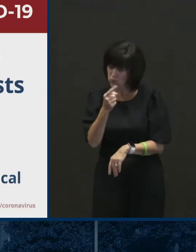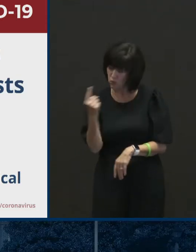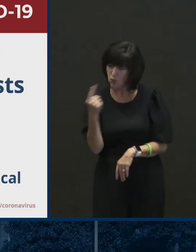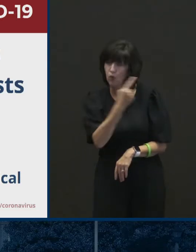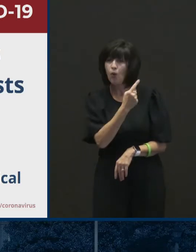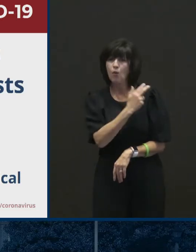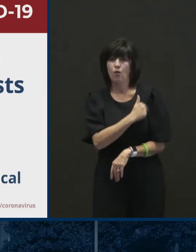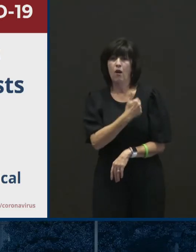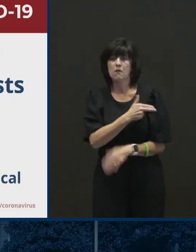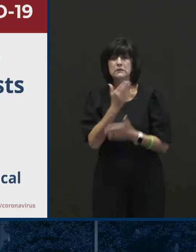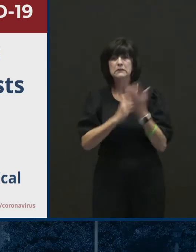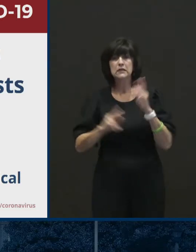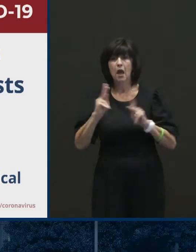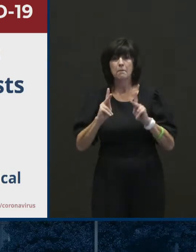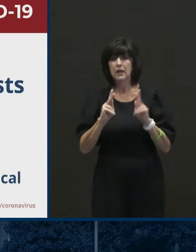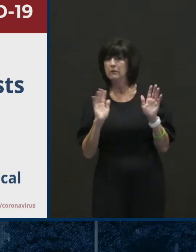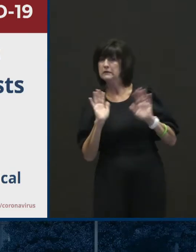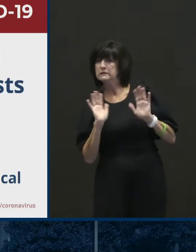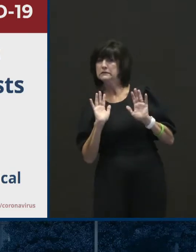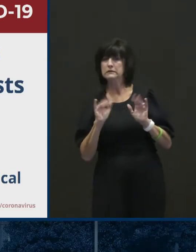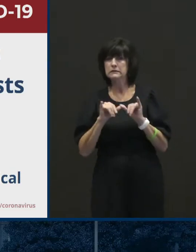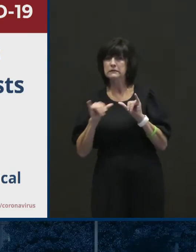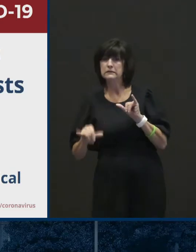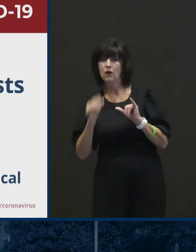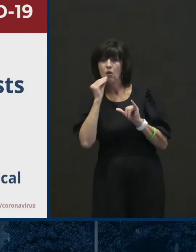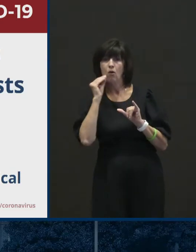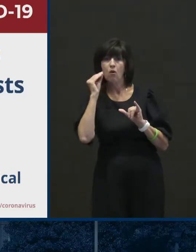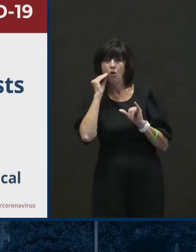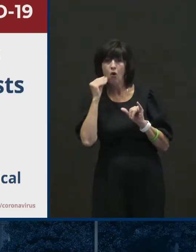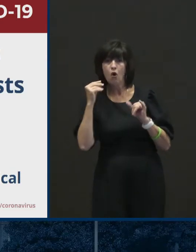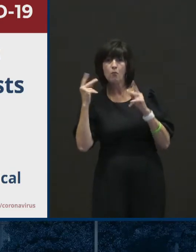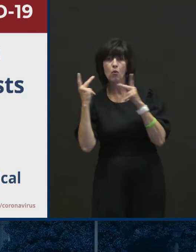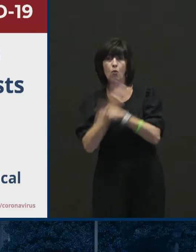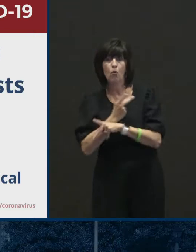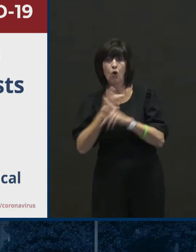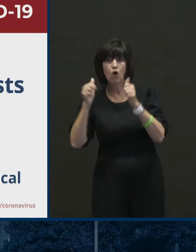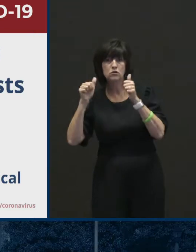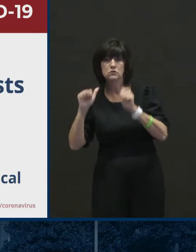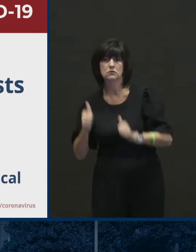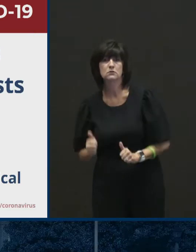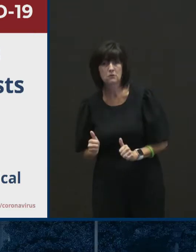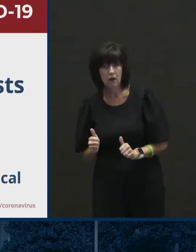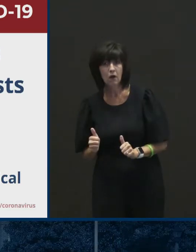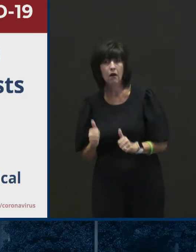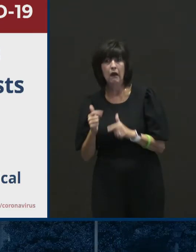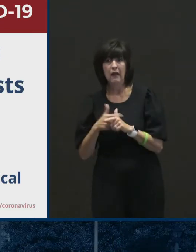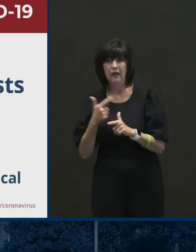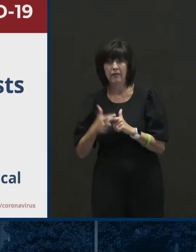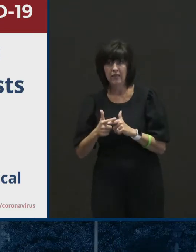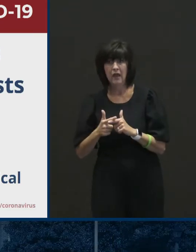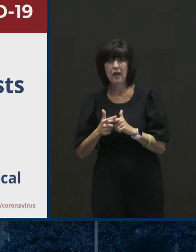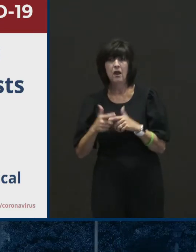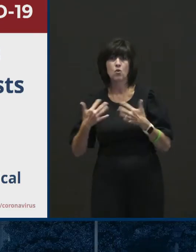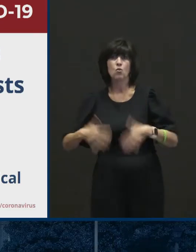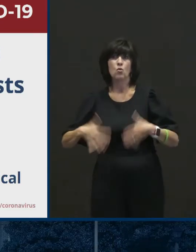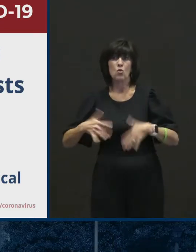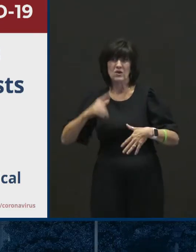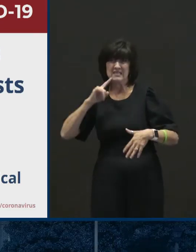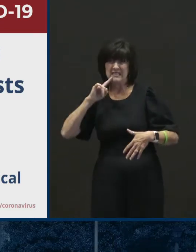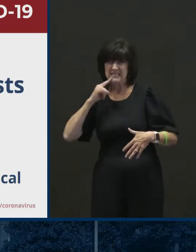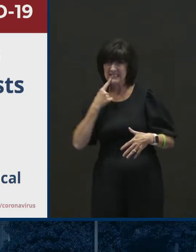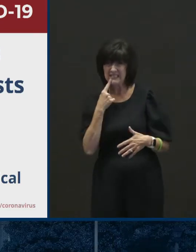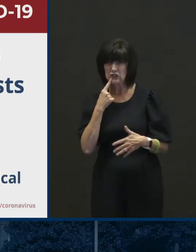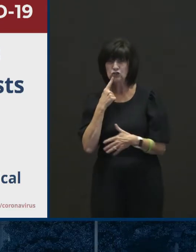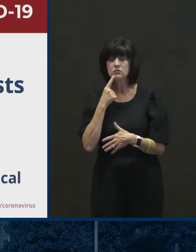are, what the hospital folks are telling me is that the acuity, the seriousness of the illness